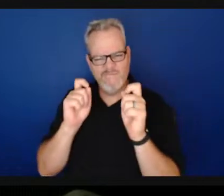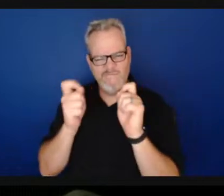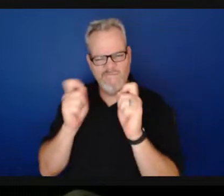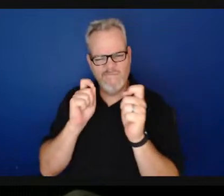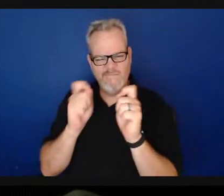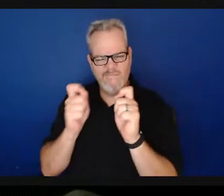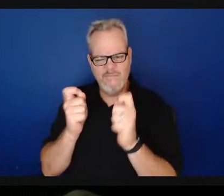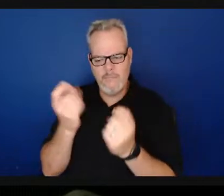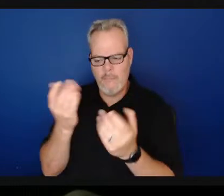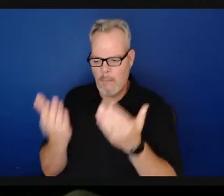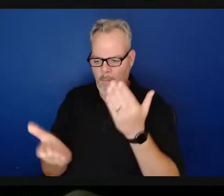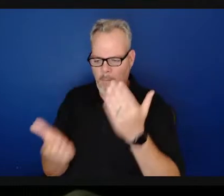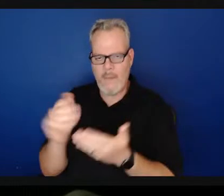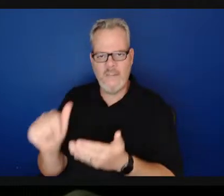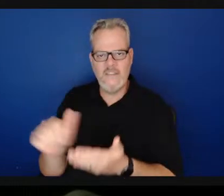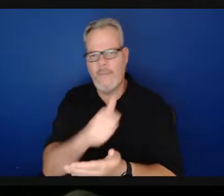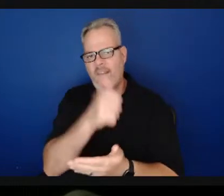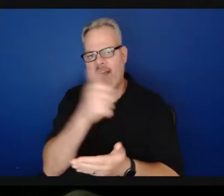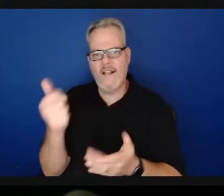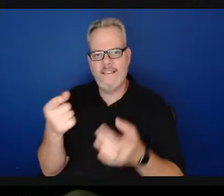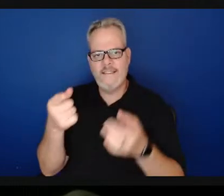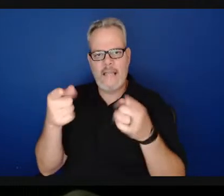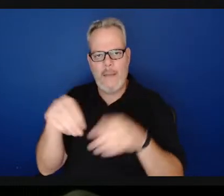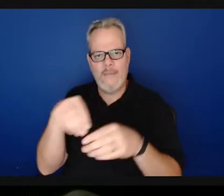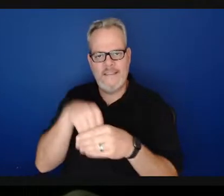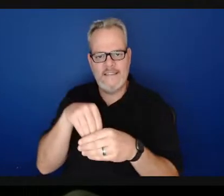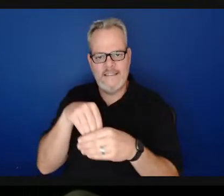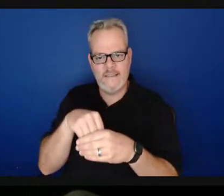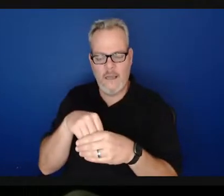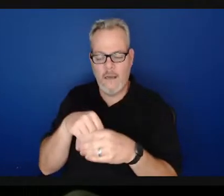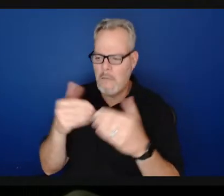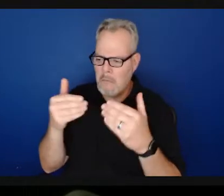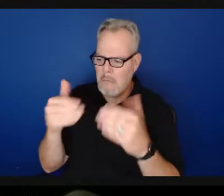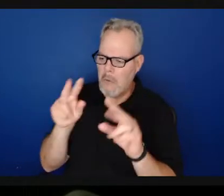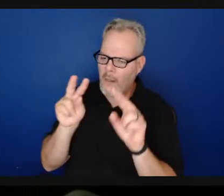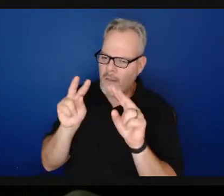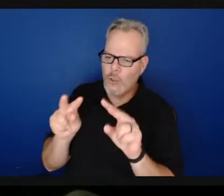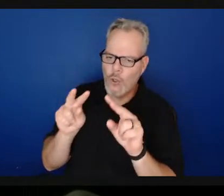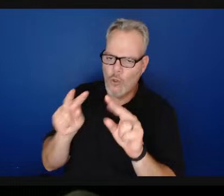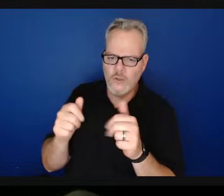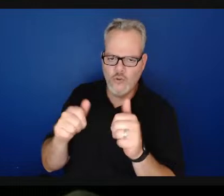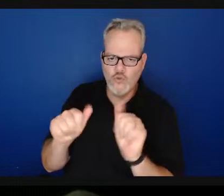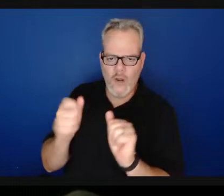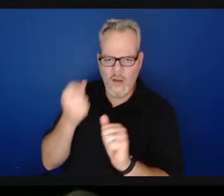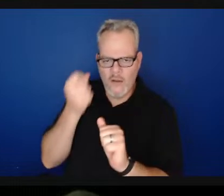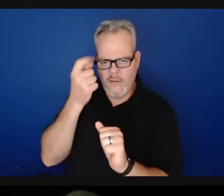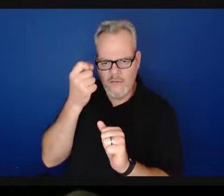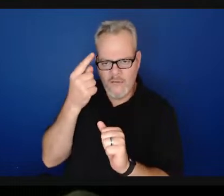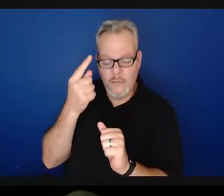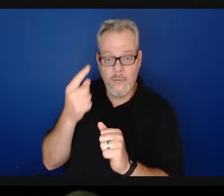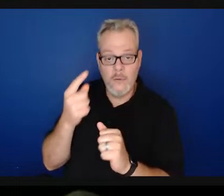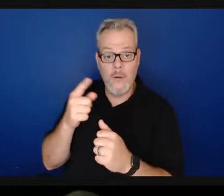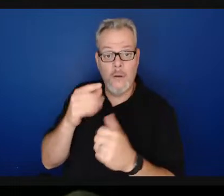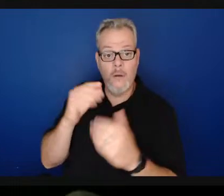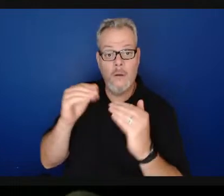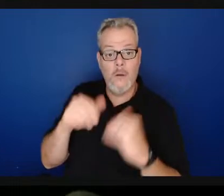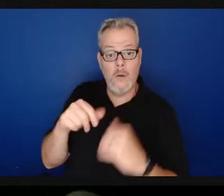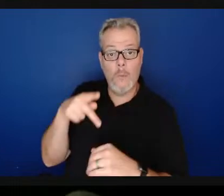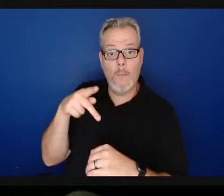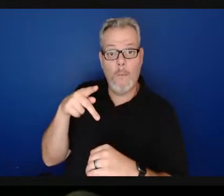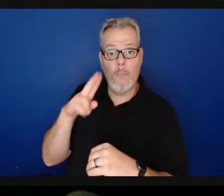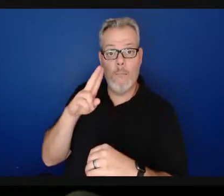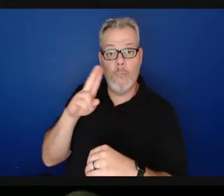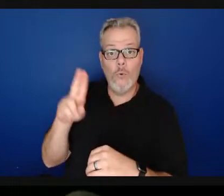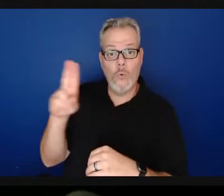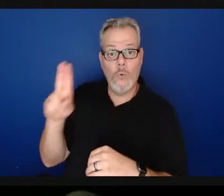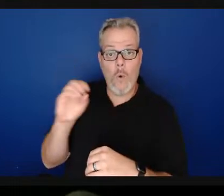within here. And let's look to see what that might be. We come to Pu'u'u, and the blue line is the one that points closest to the rift zone